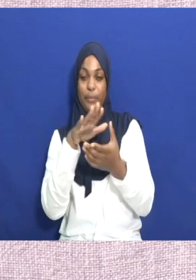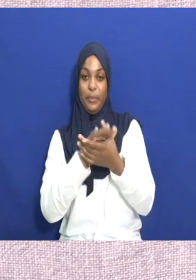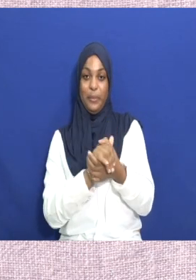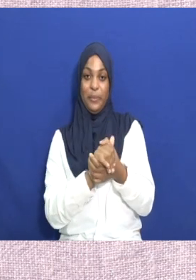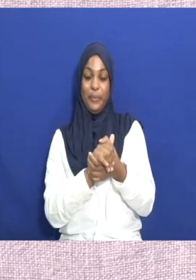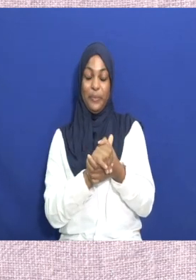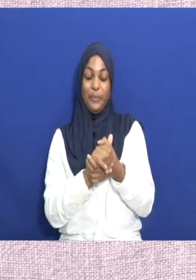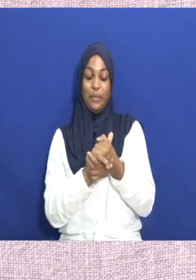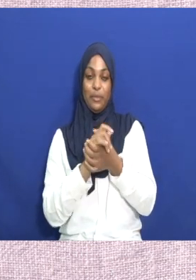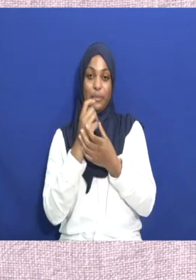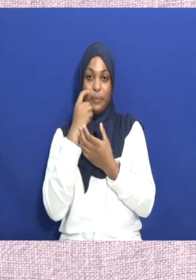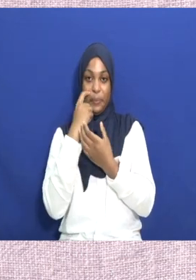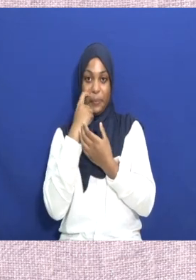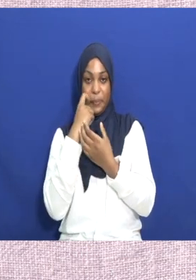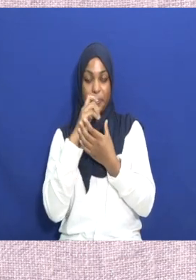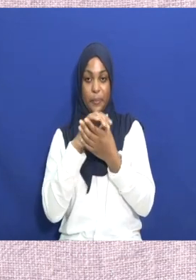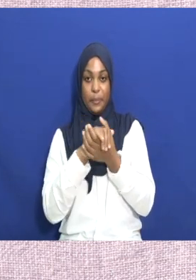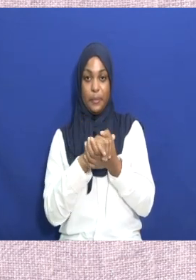times 35.